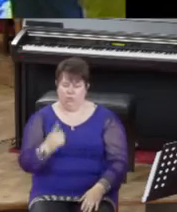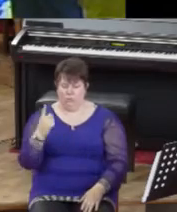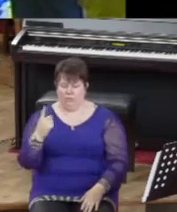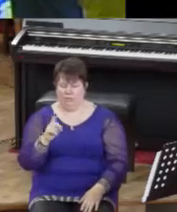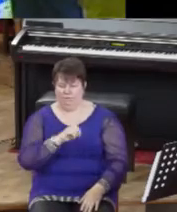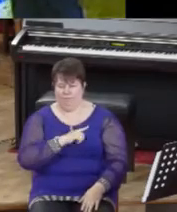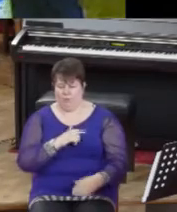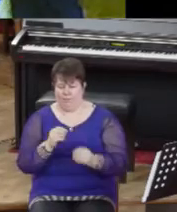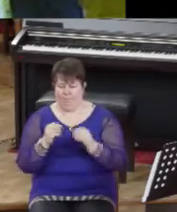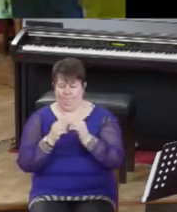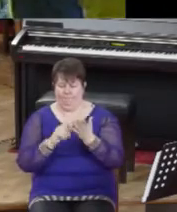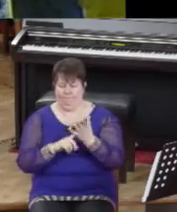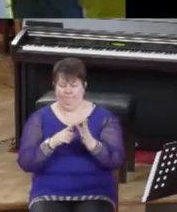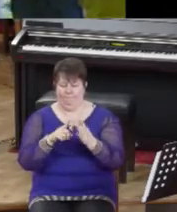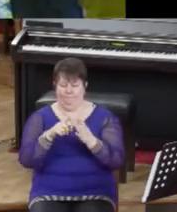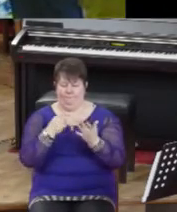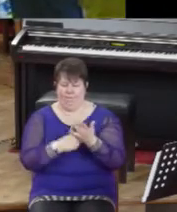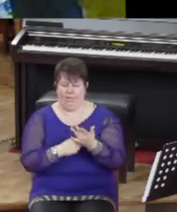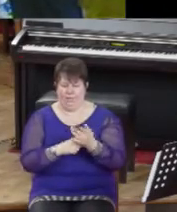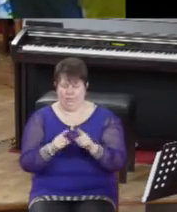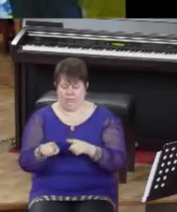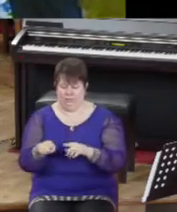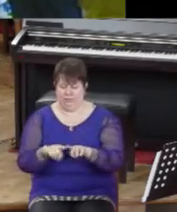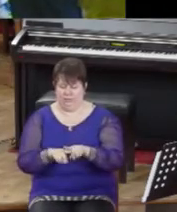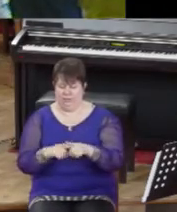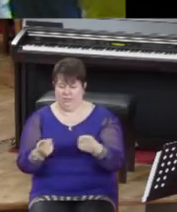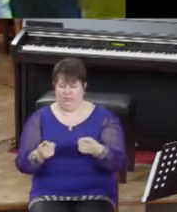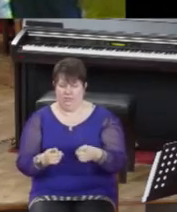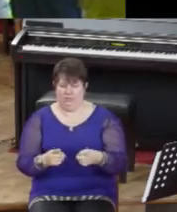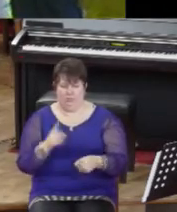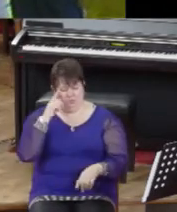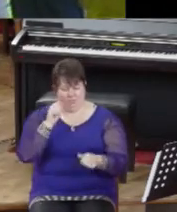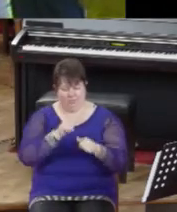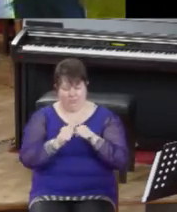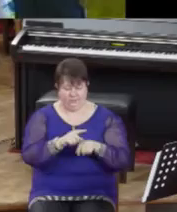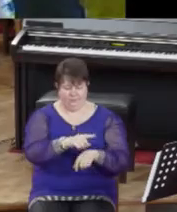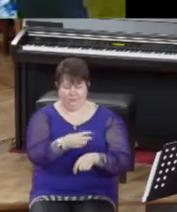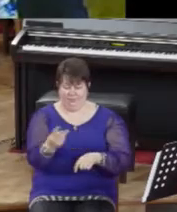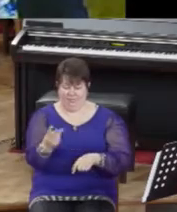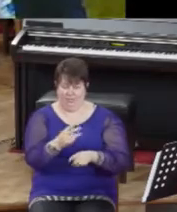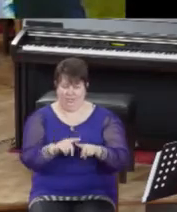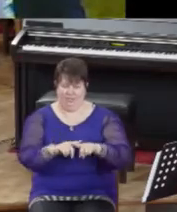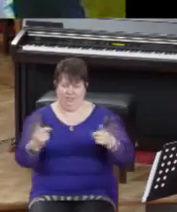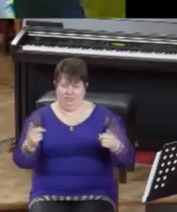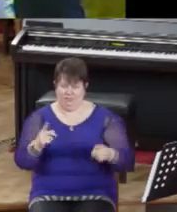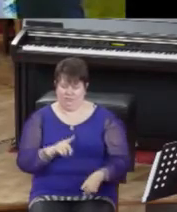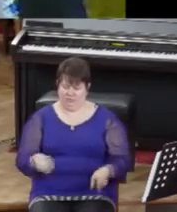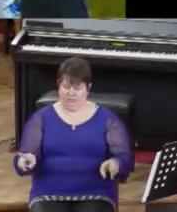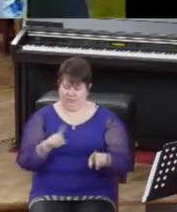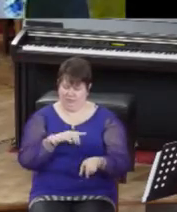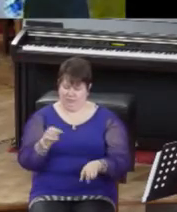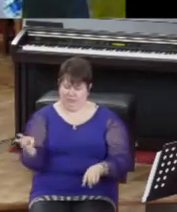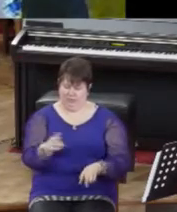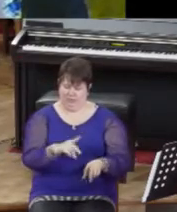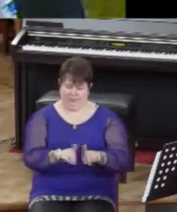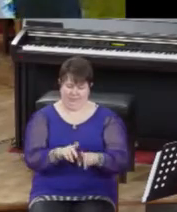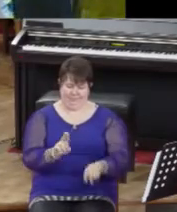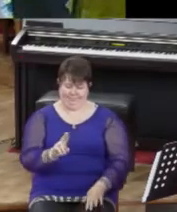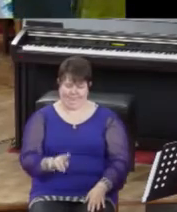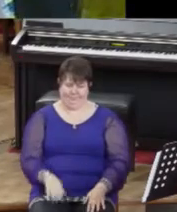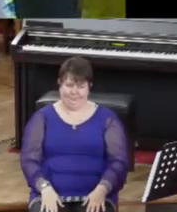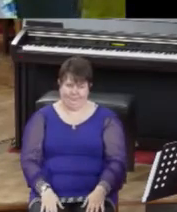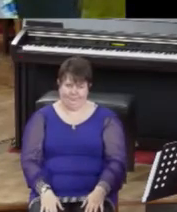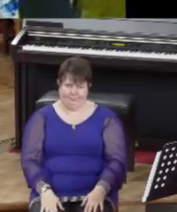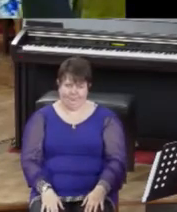one for Blair as well, which is a different one. I thought we'd get you all different ones. Didn't want you to all to be the same. There